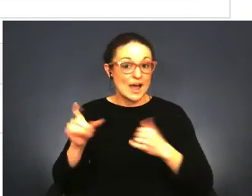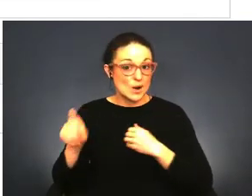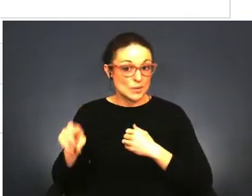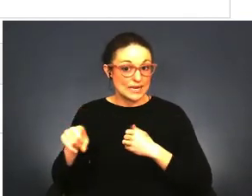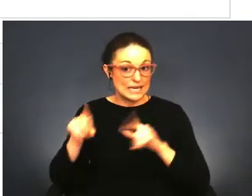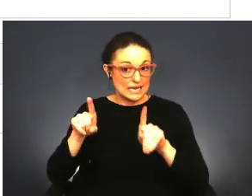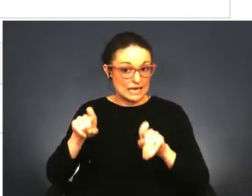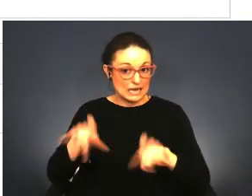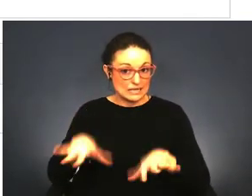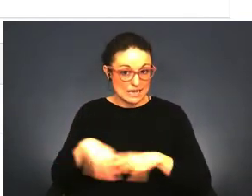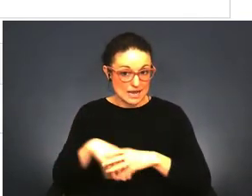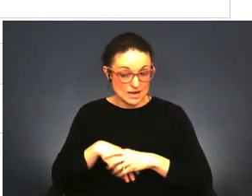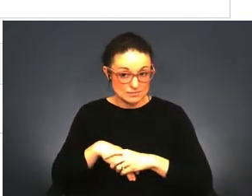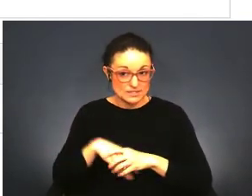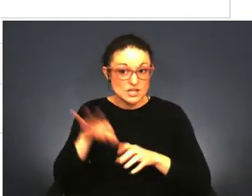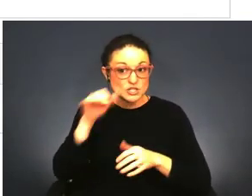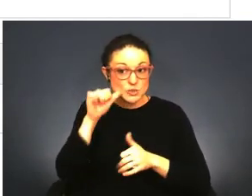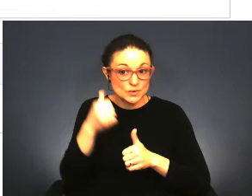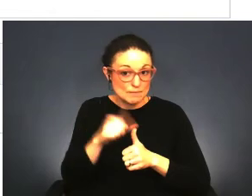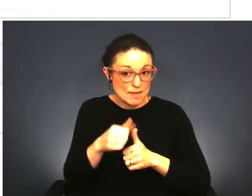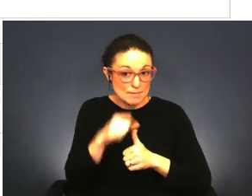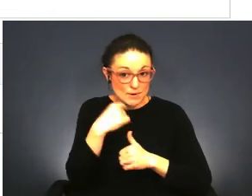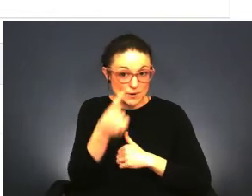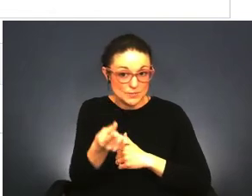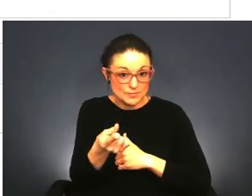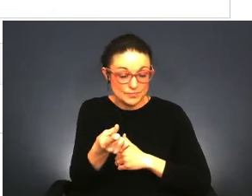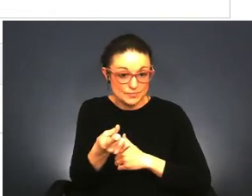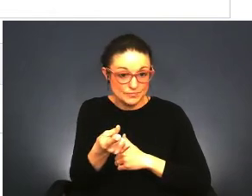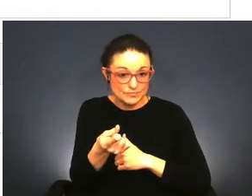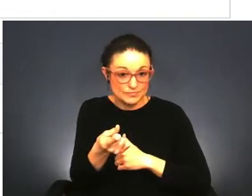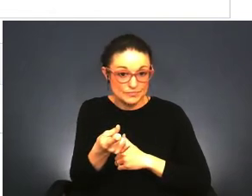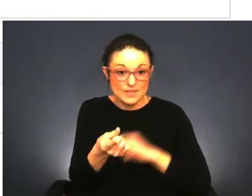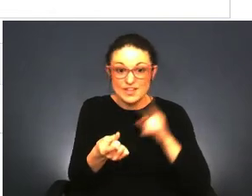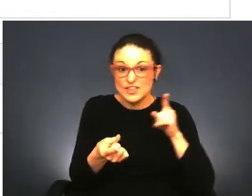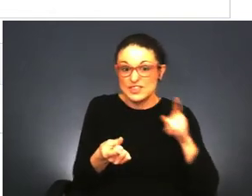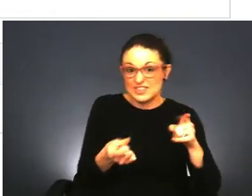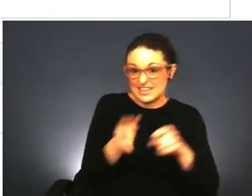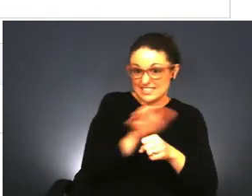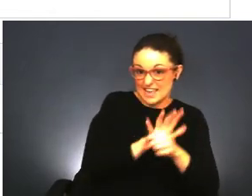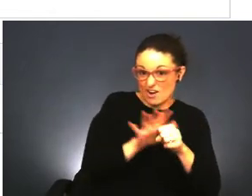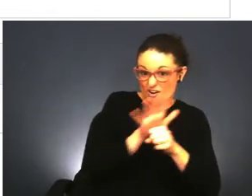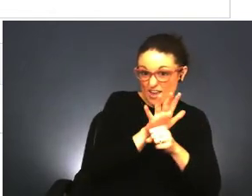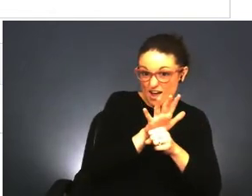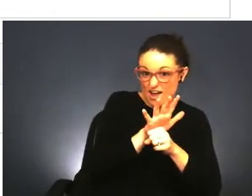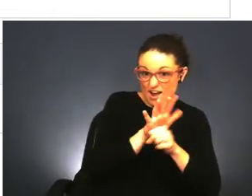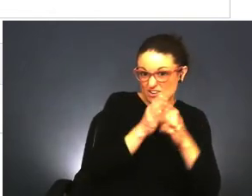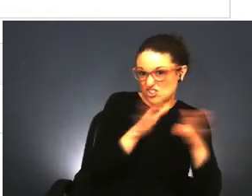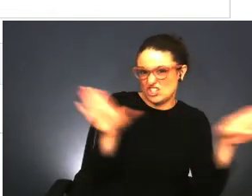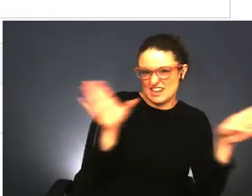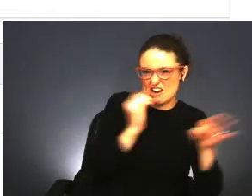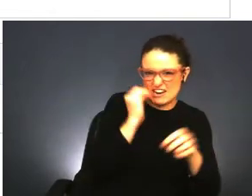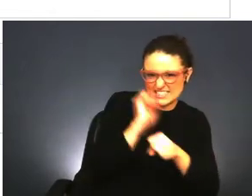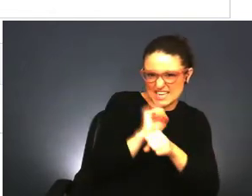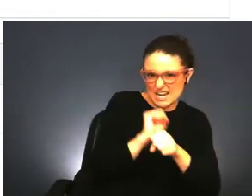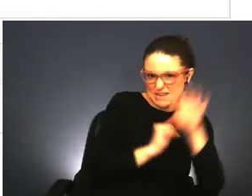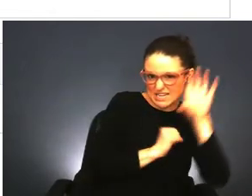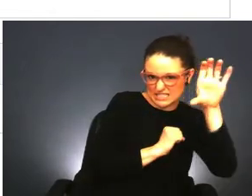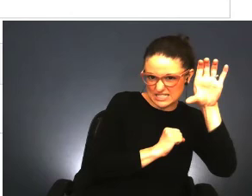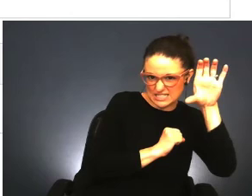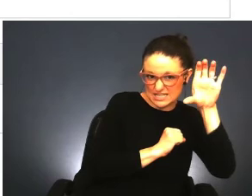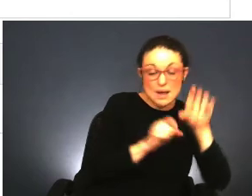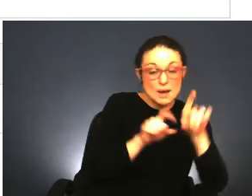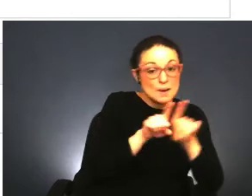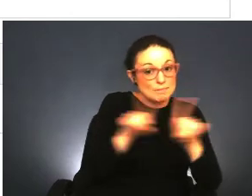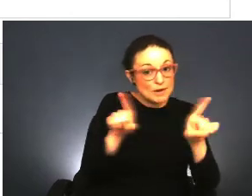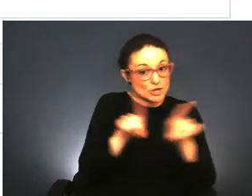Okay, so remember I told you that this area is your generic assignments, but you also have discussions